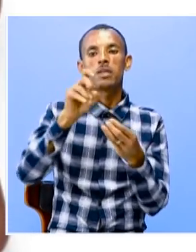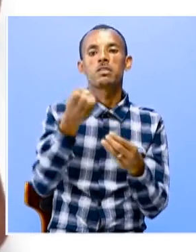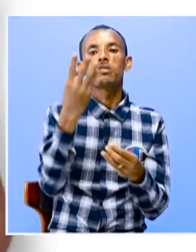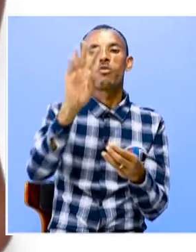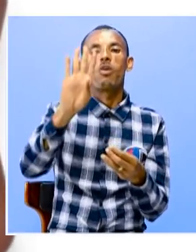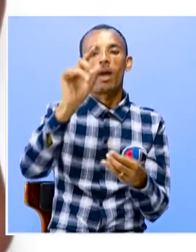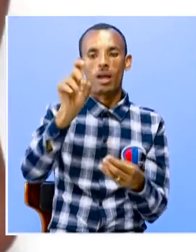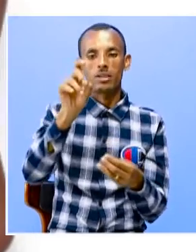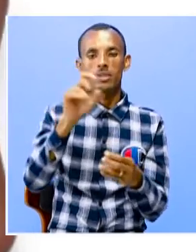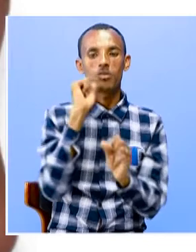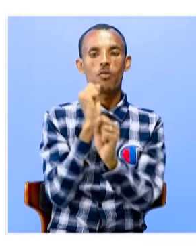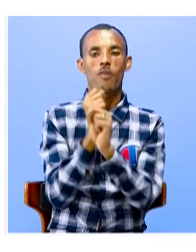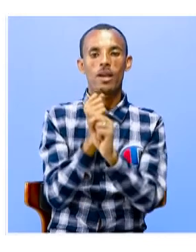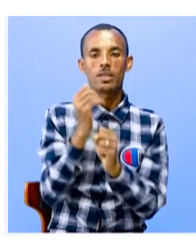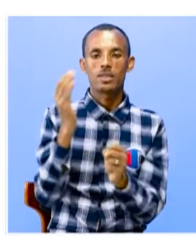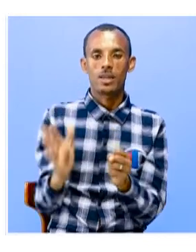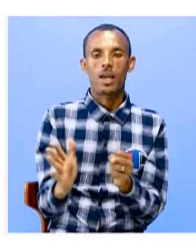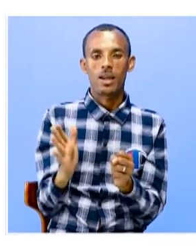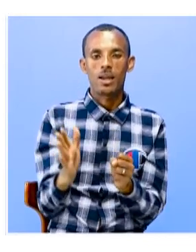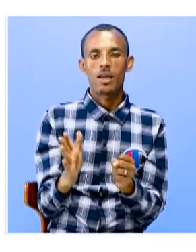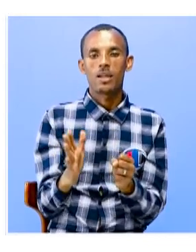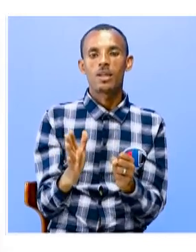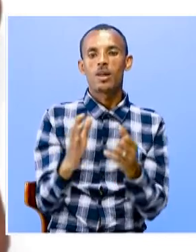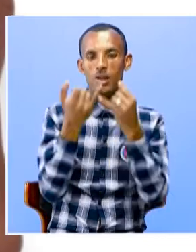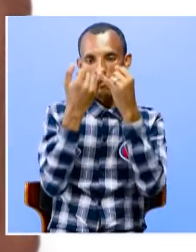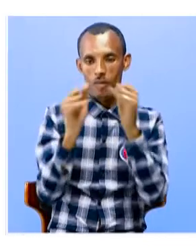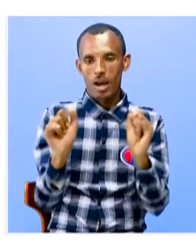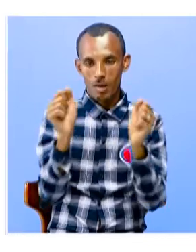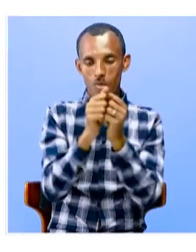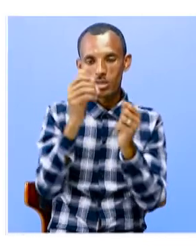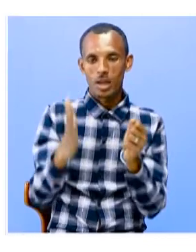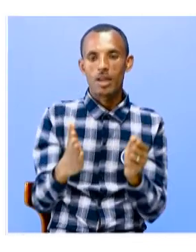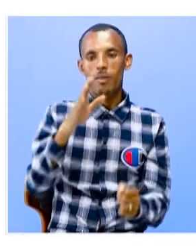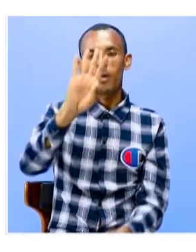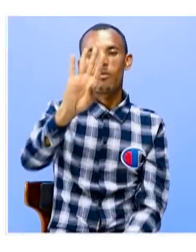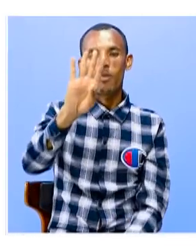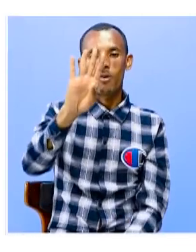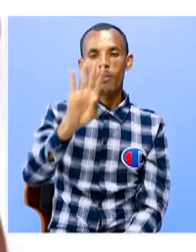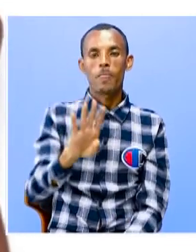So to find the side of the square, so divide both sides